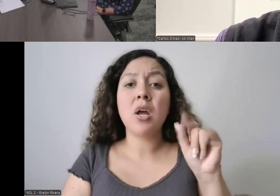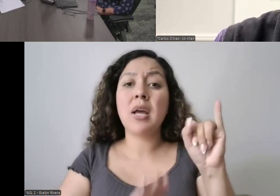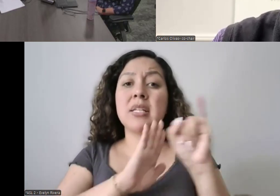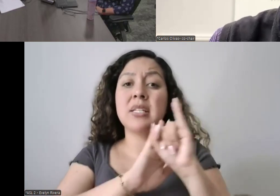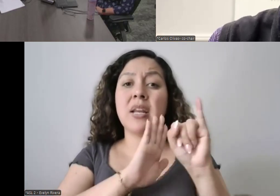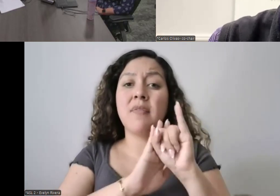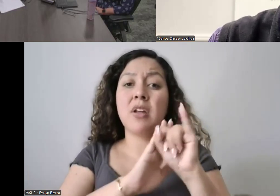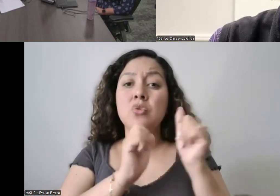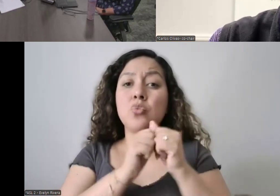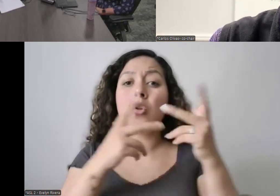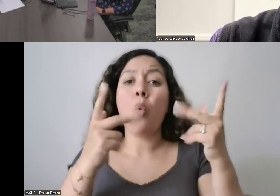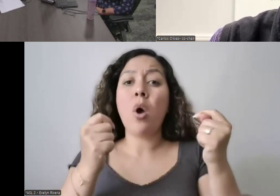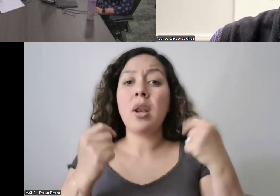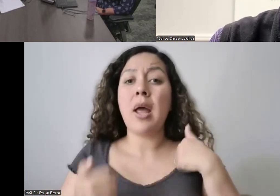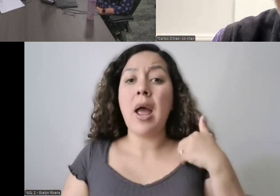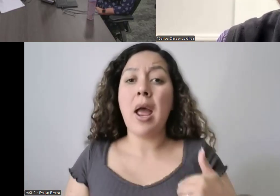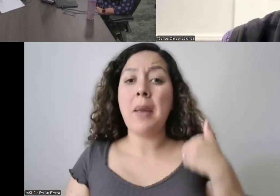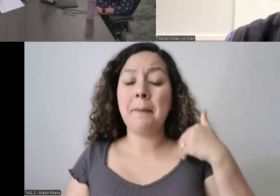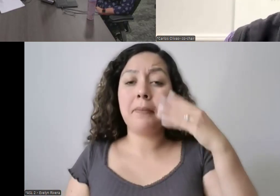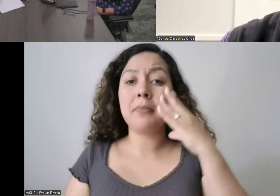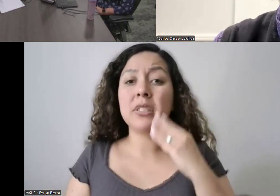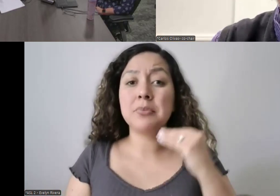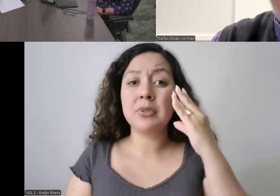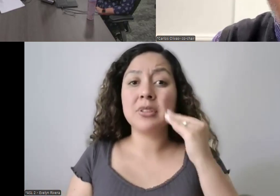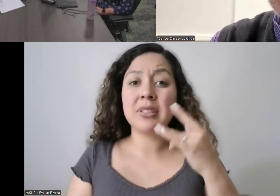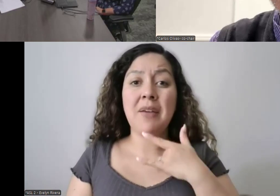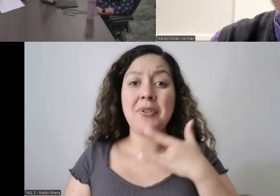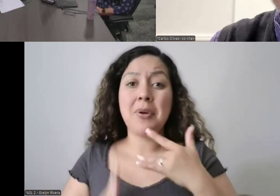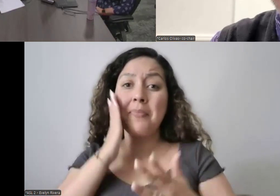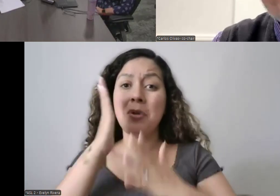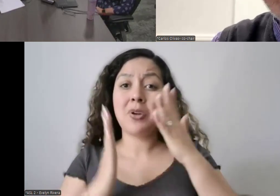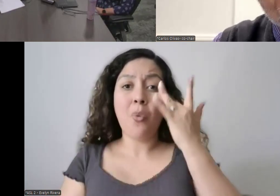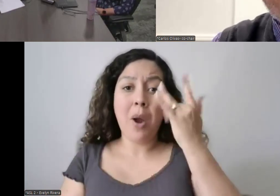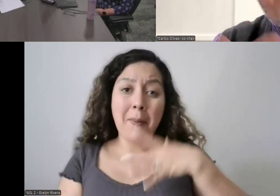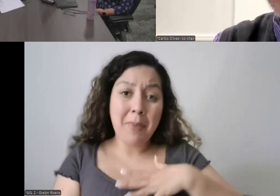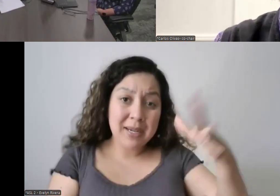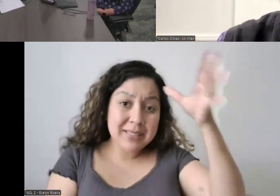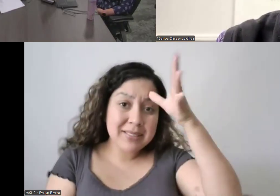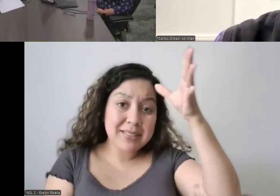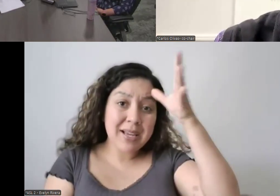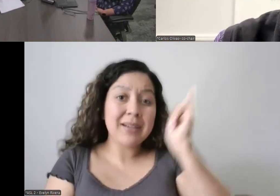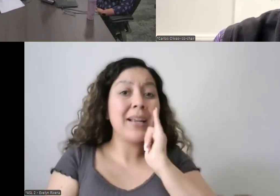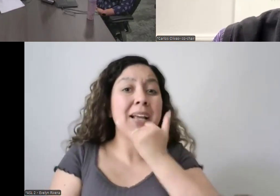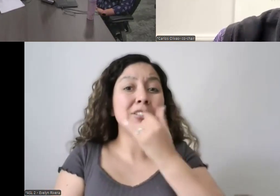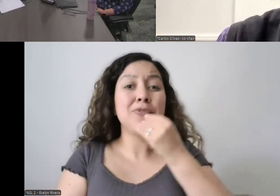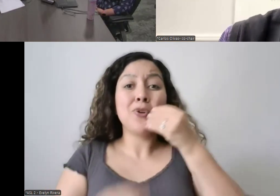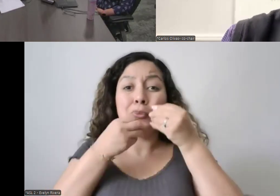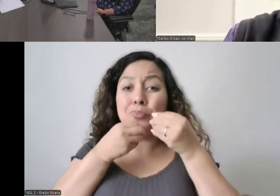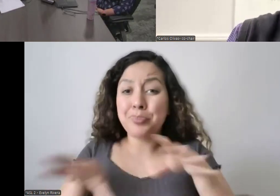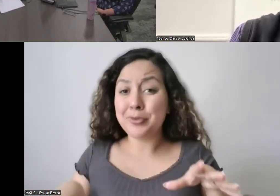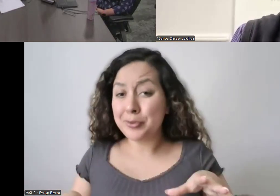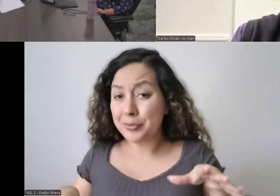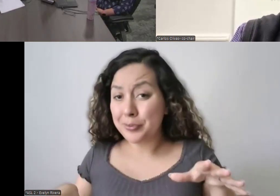with what I'm going through. I'm embarrassed because my dad is dropping food down his lap